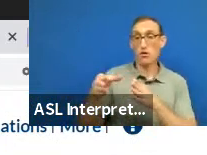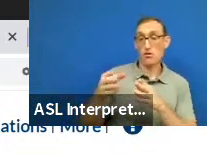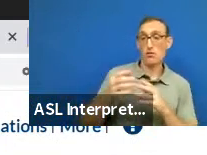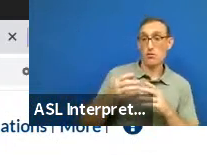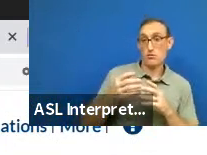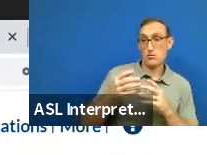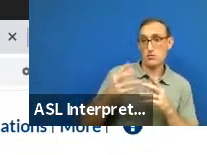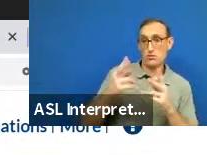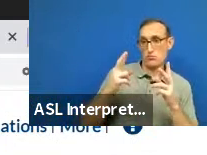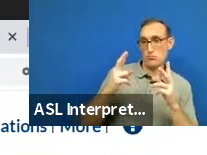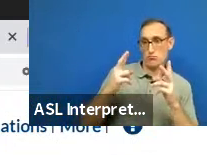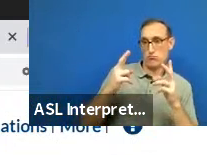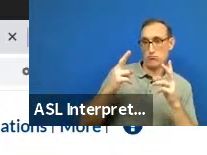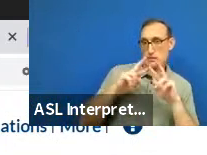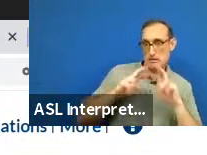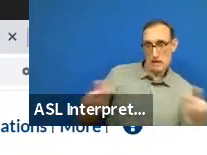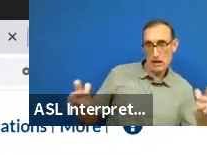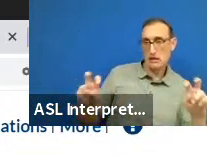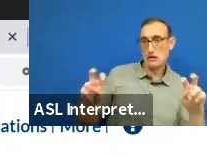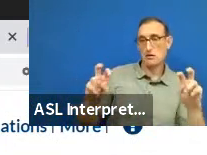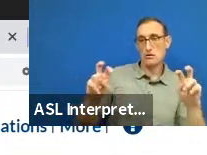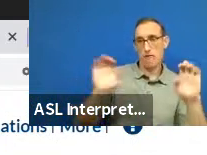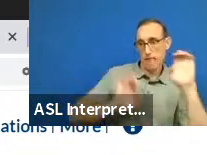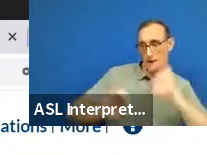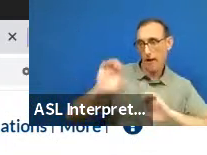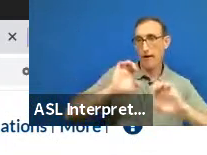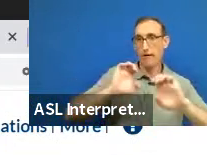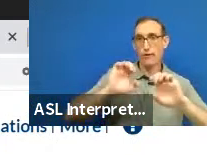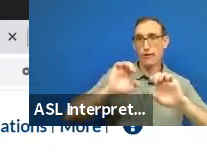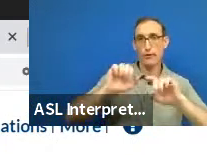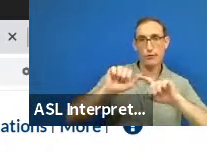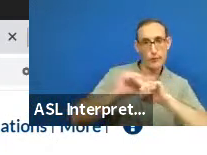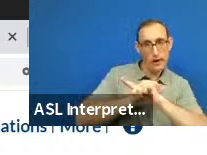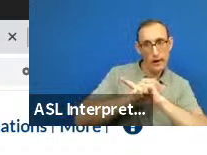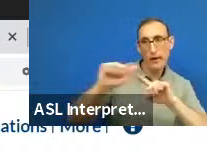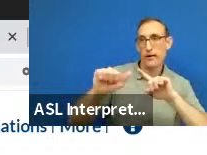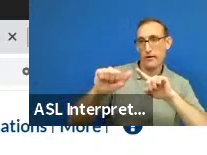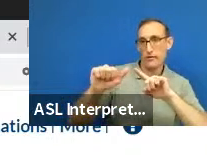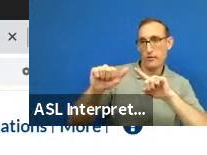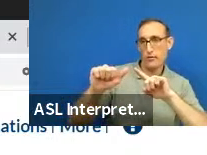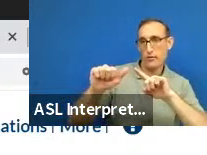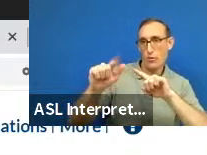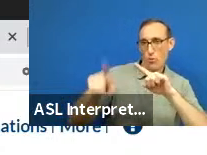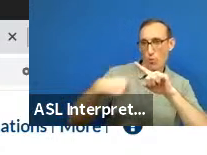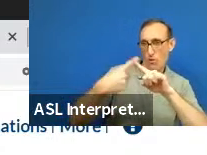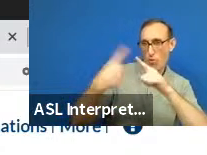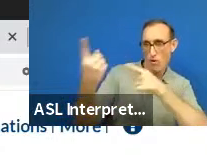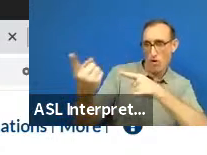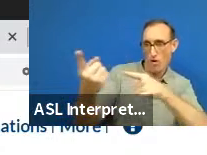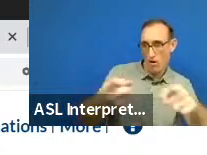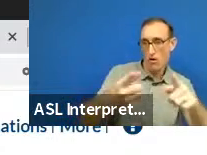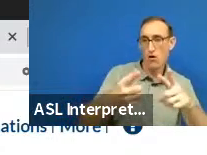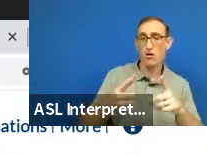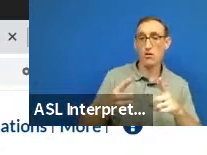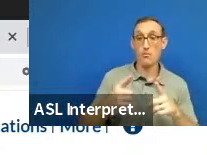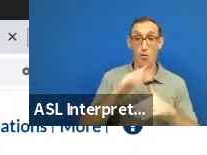or evaluate our trainings as we have them. All of the action steps were not,